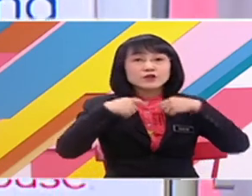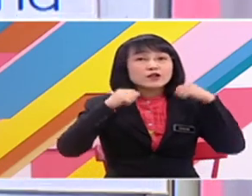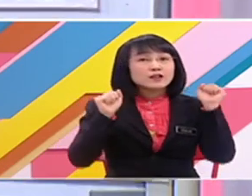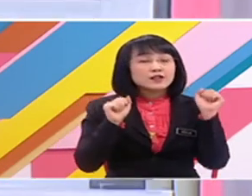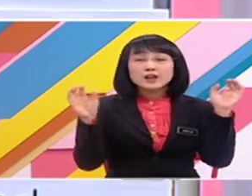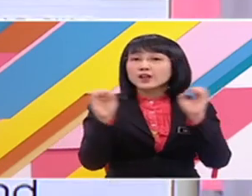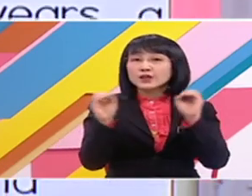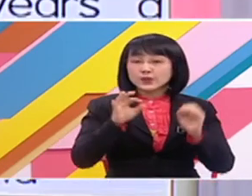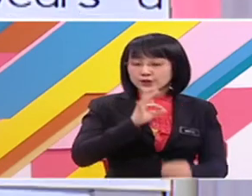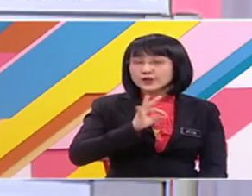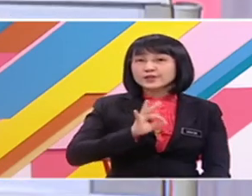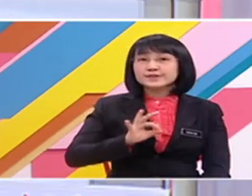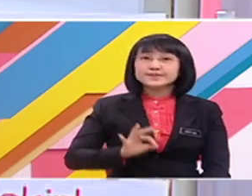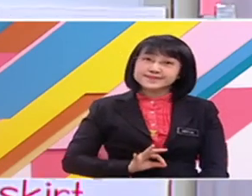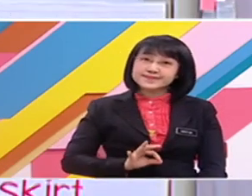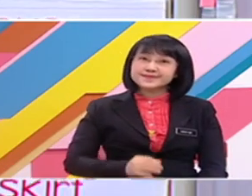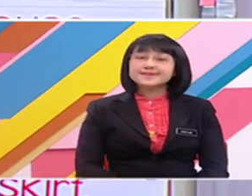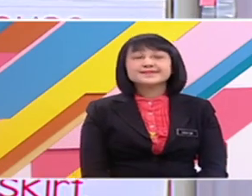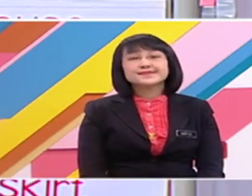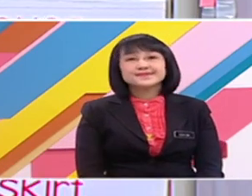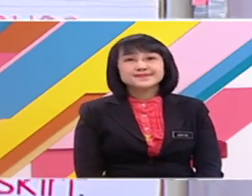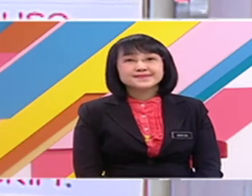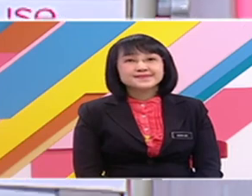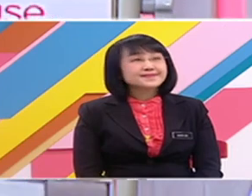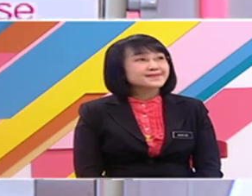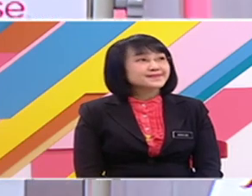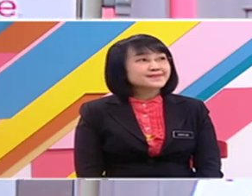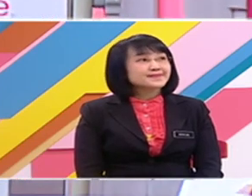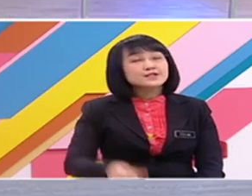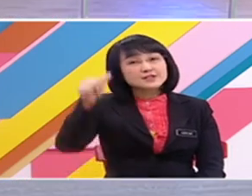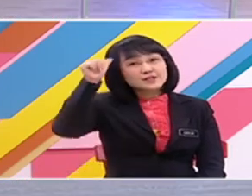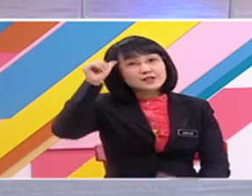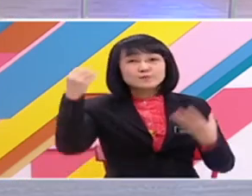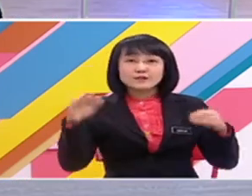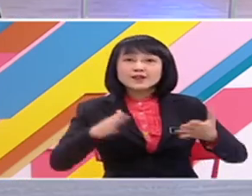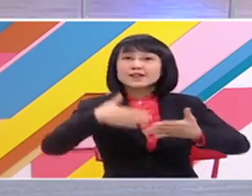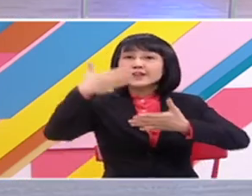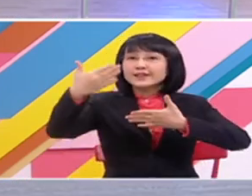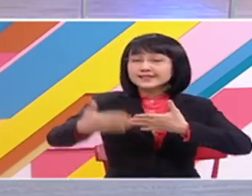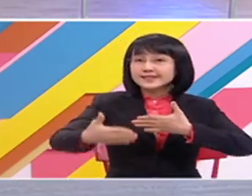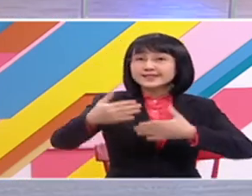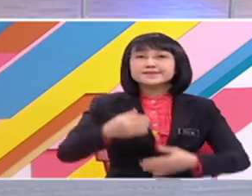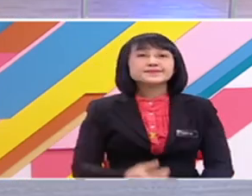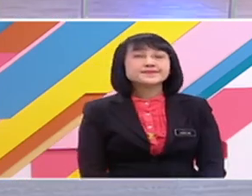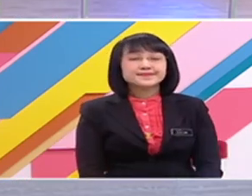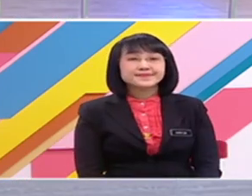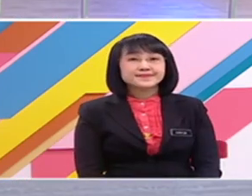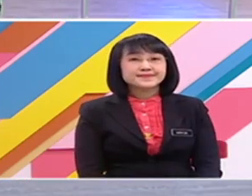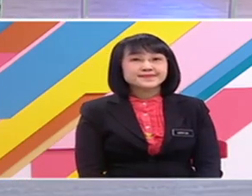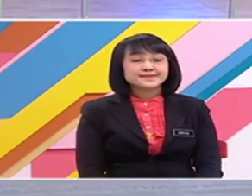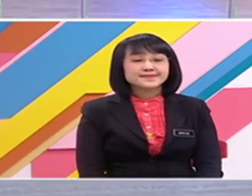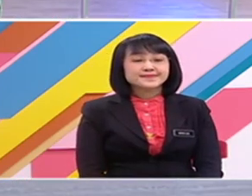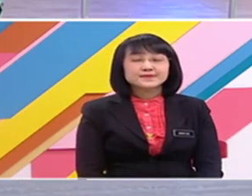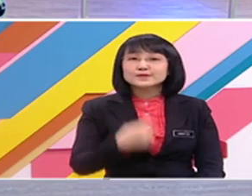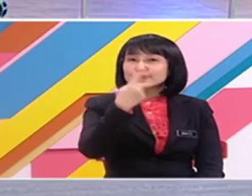Okay, teacher. All right. So we are done with Adib. And then next? The next one? Who do you want to